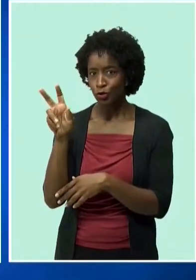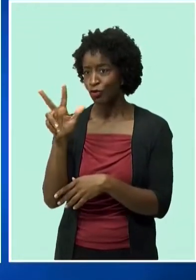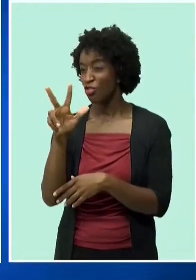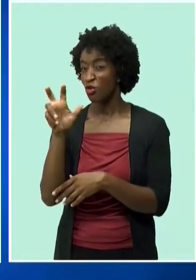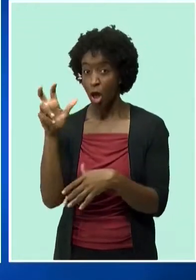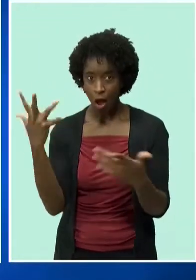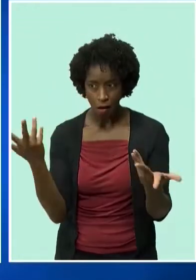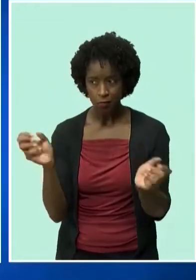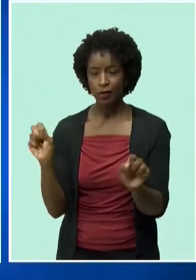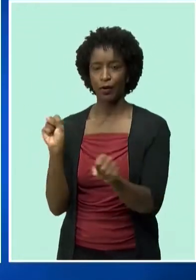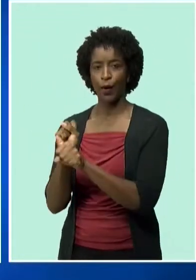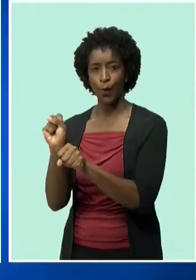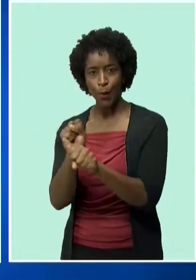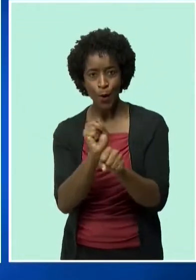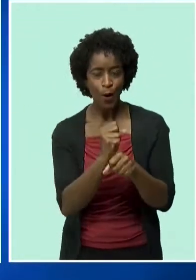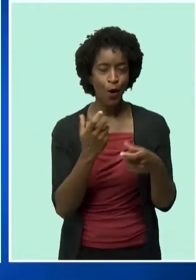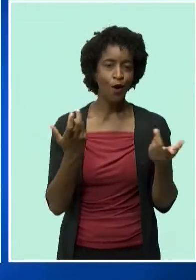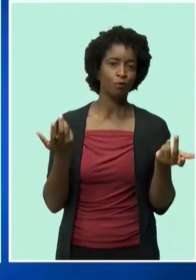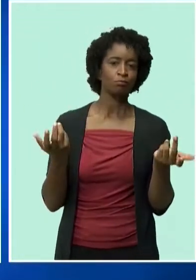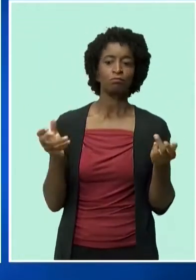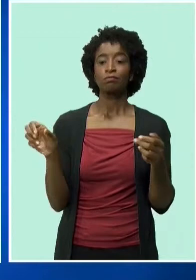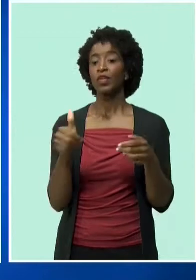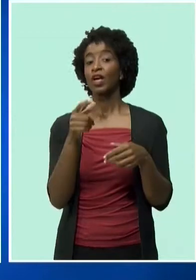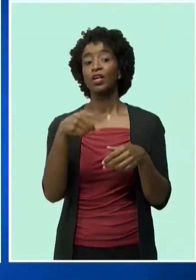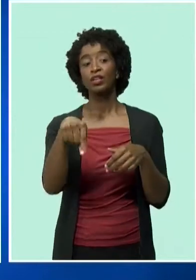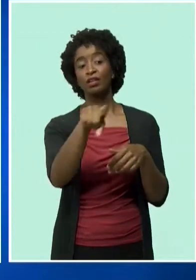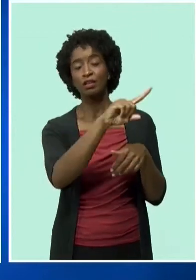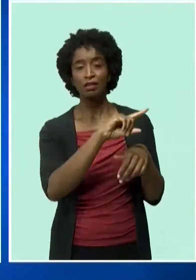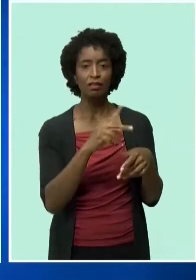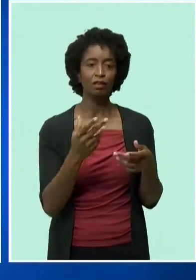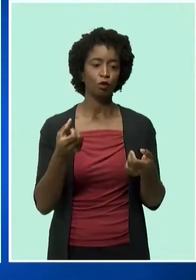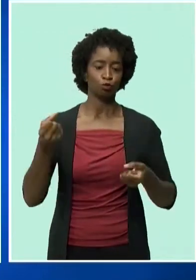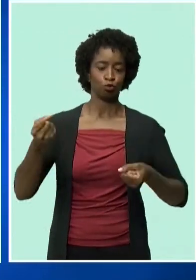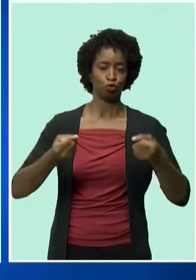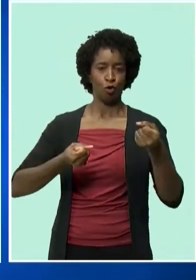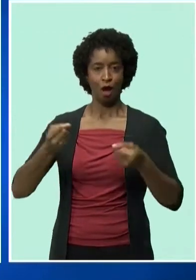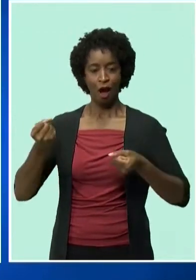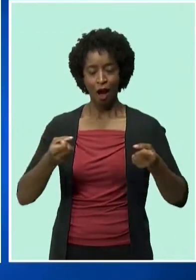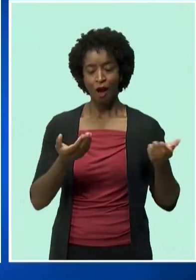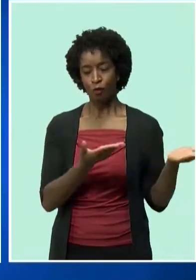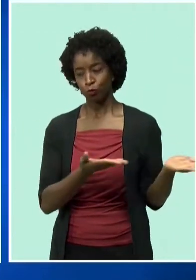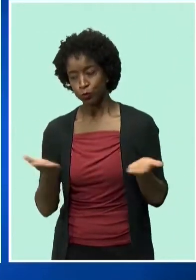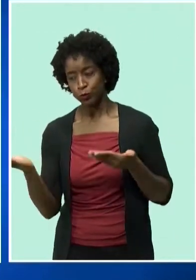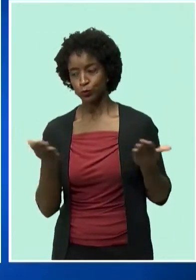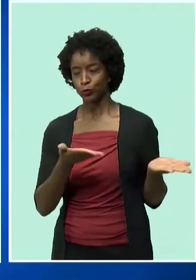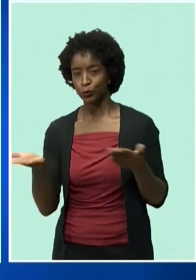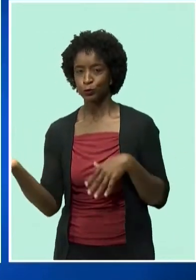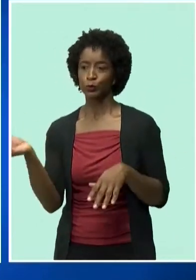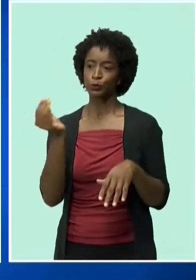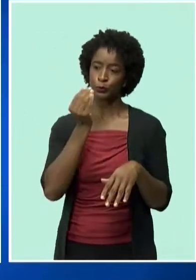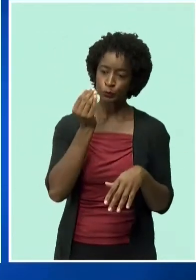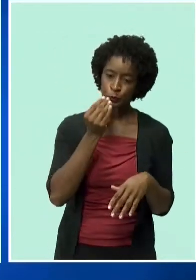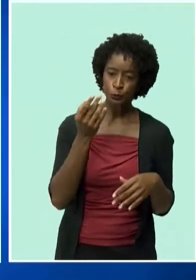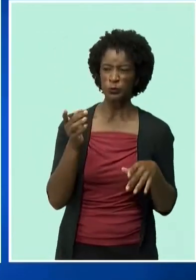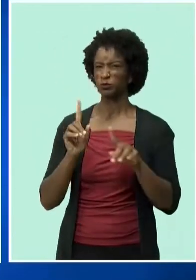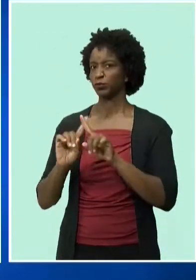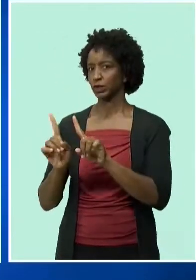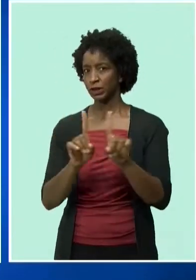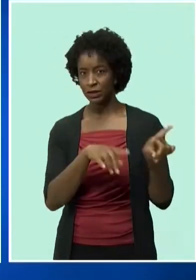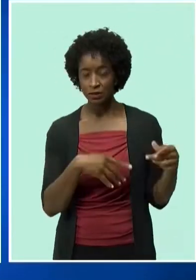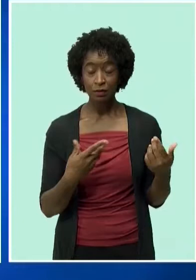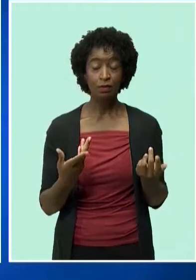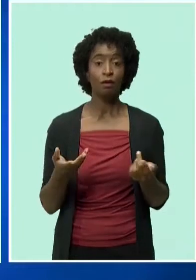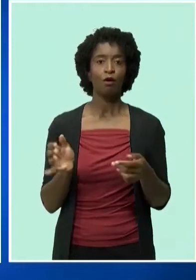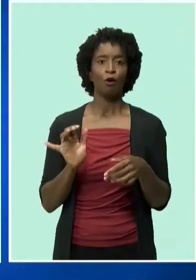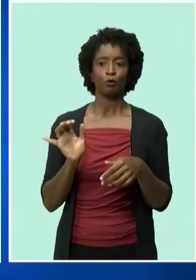expanded work for the truckmen who got to deliver all the foods and the goods, not to mention the expanded sales for